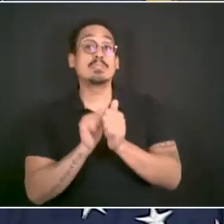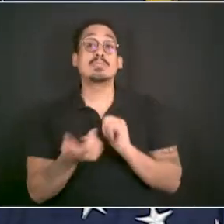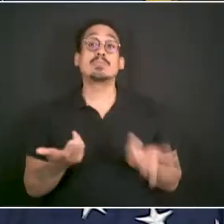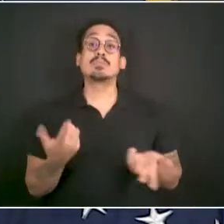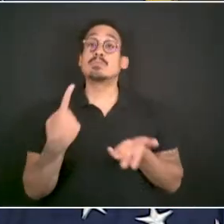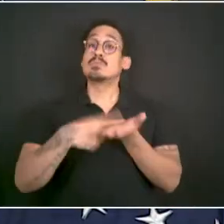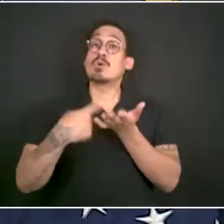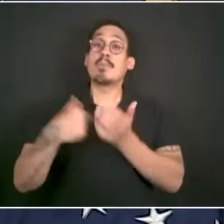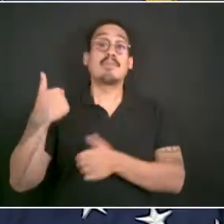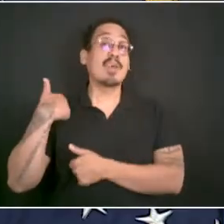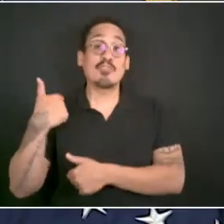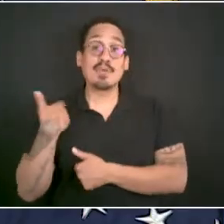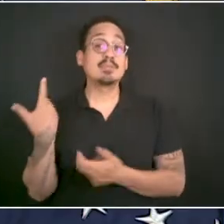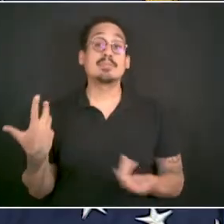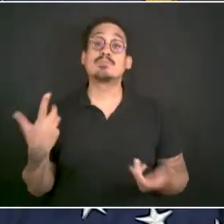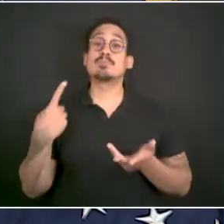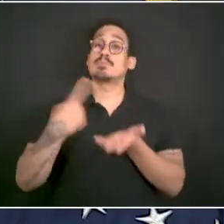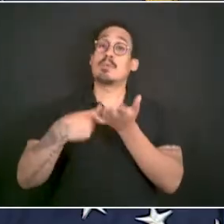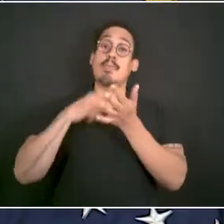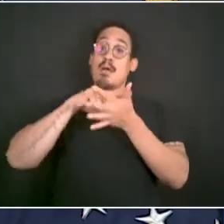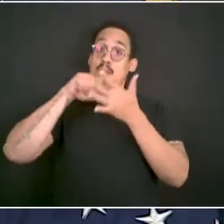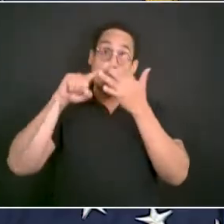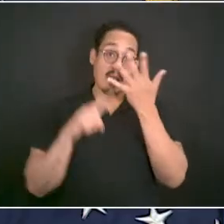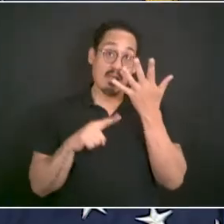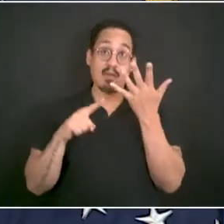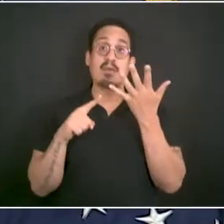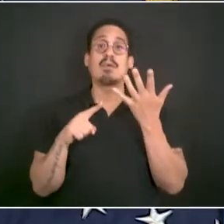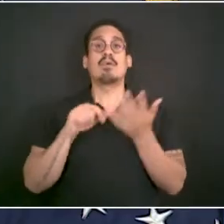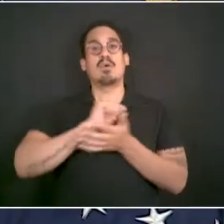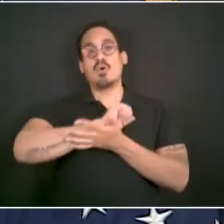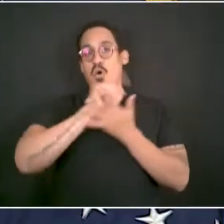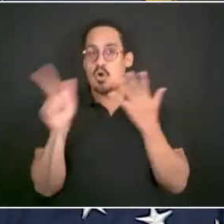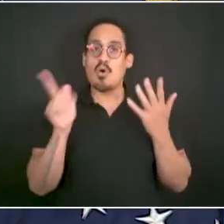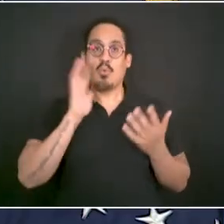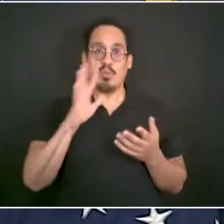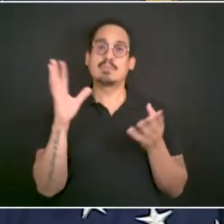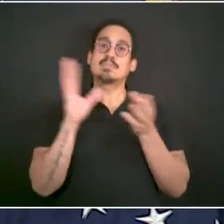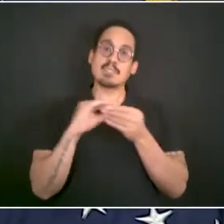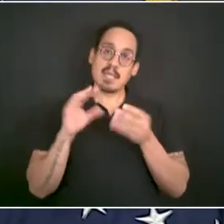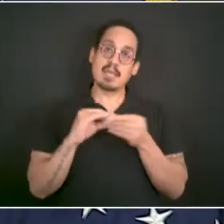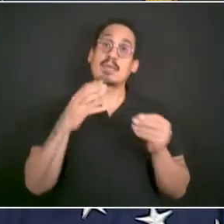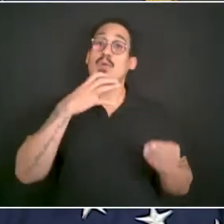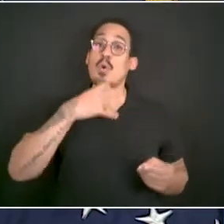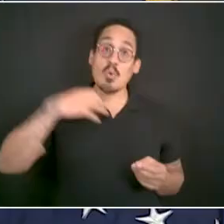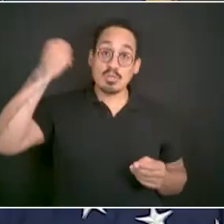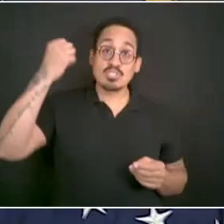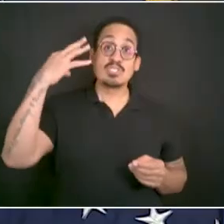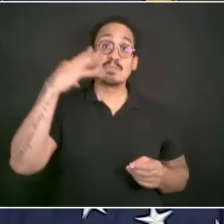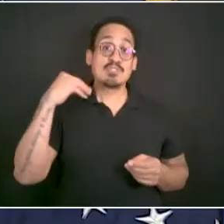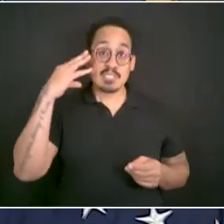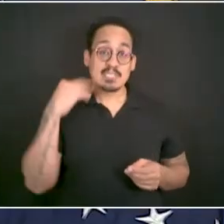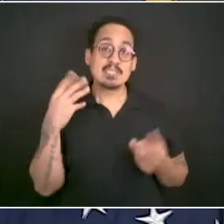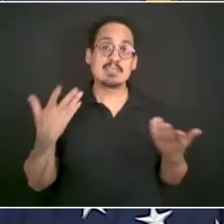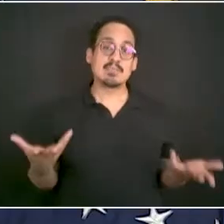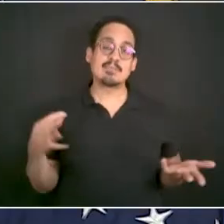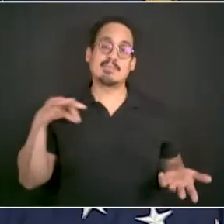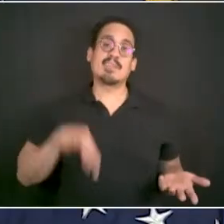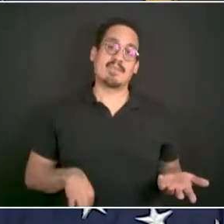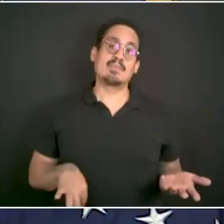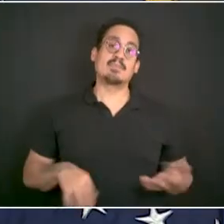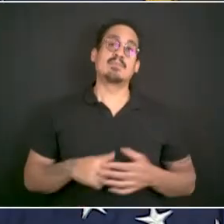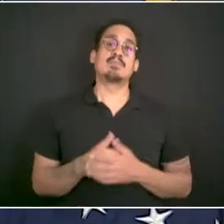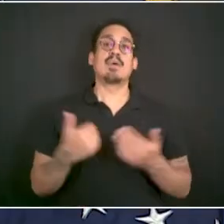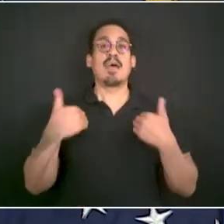previously, they help a team. And, you know, he has been through many battles and many wars, and he's a great